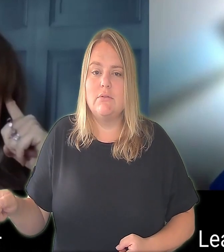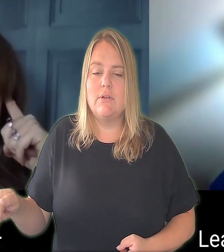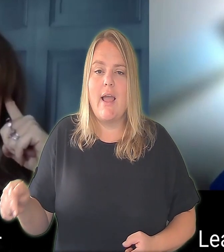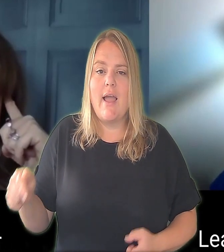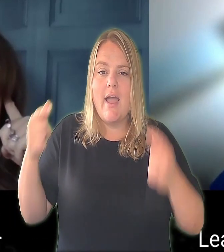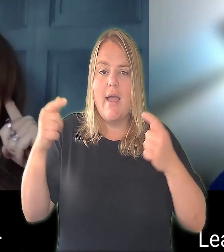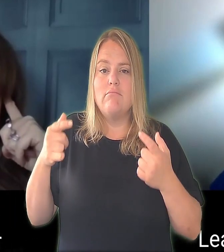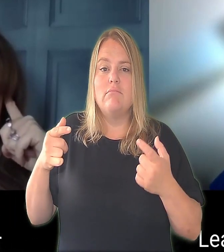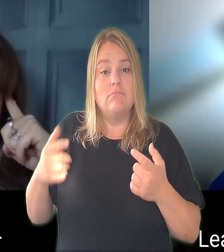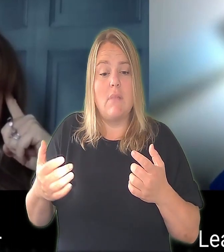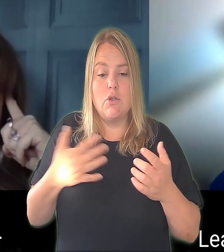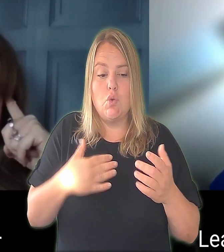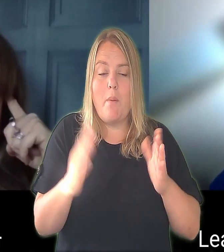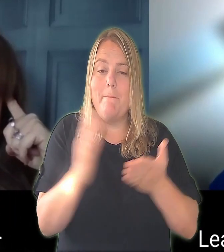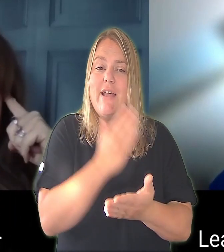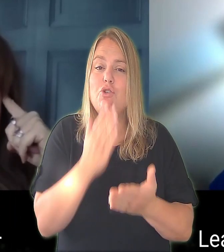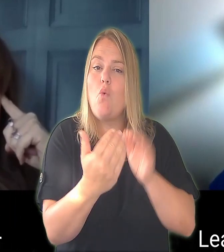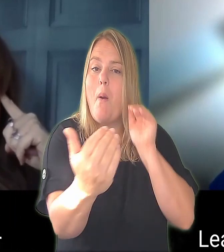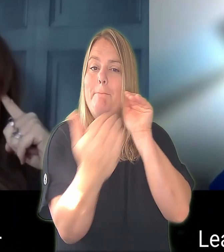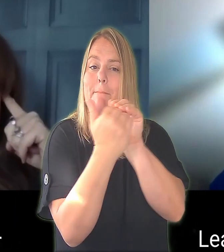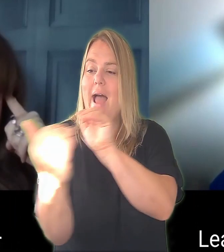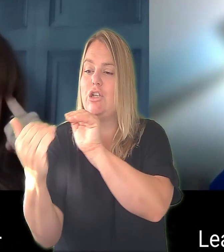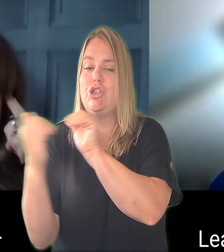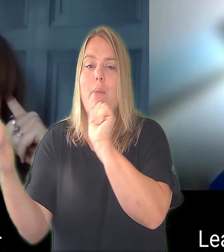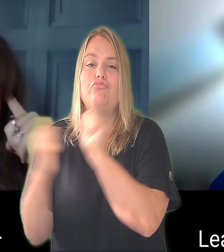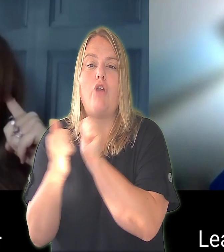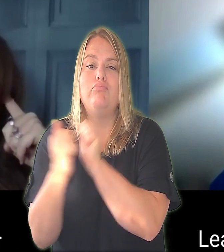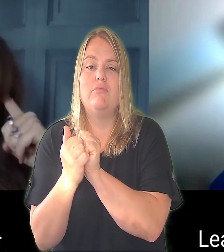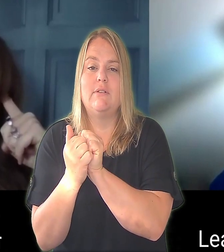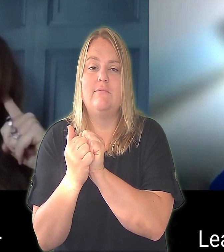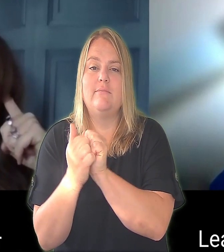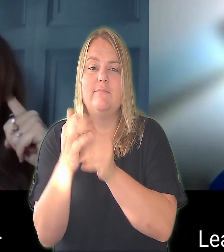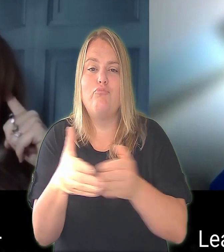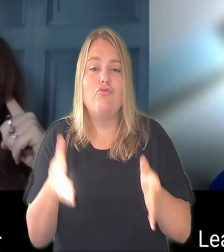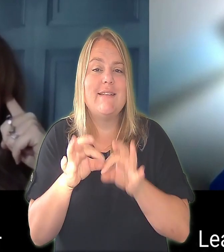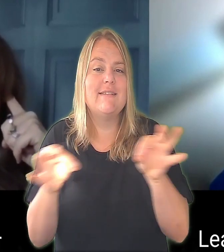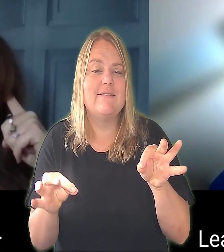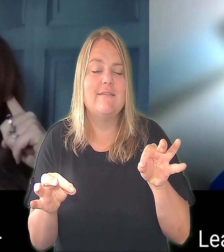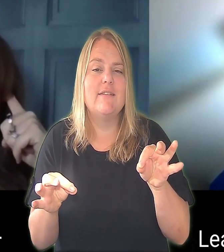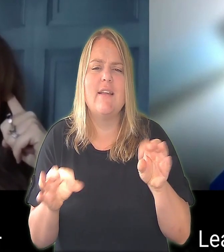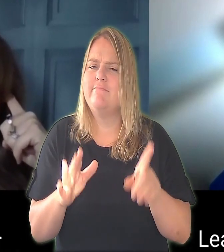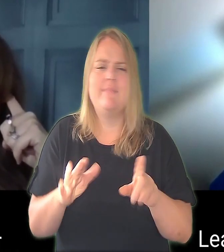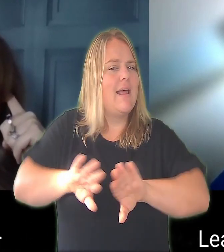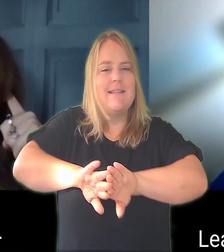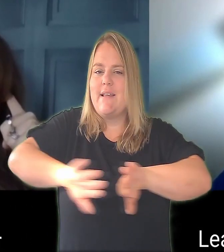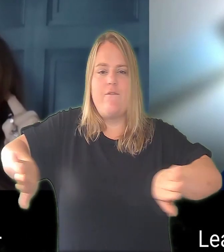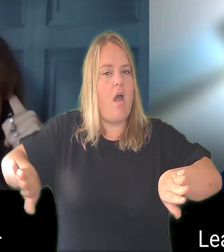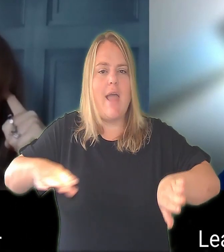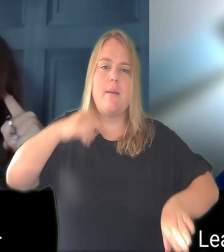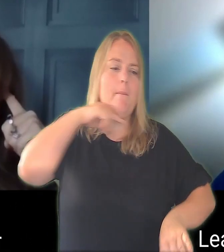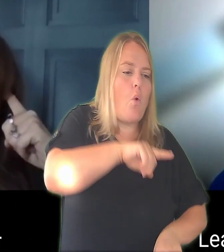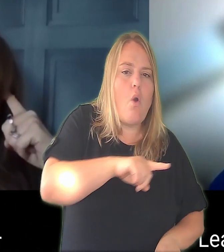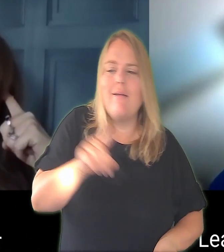get the age of the child from the parent and then give Father Christmas the right present to give to the child, so we know they'll all get an appropriate present.